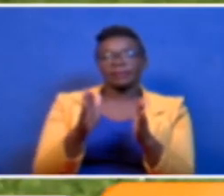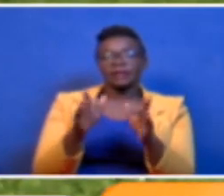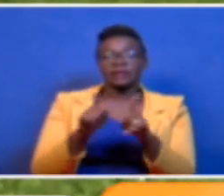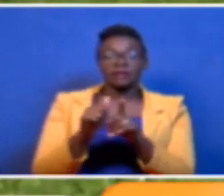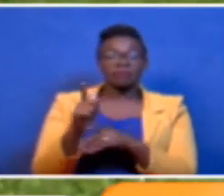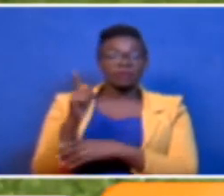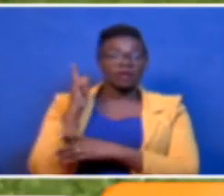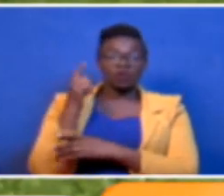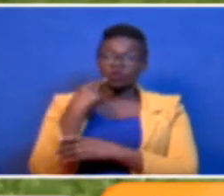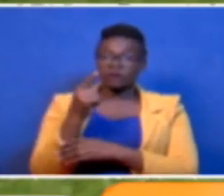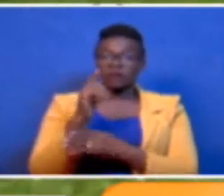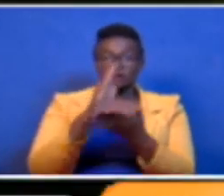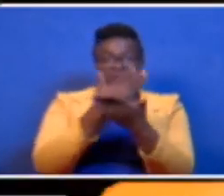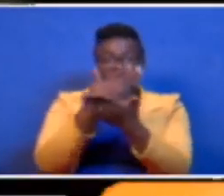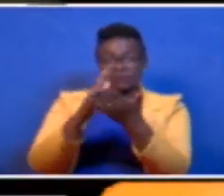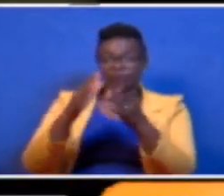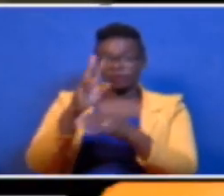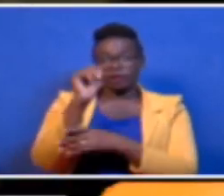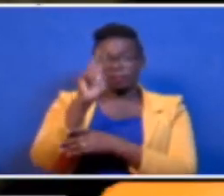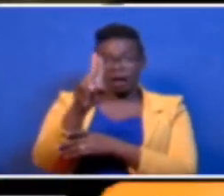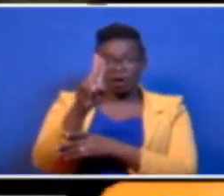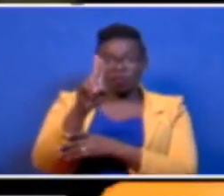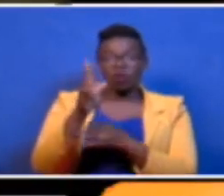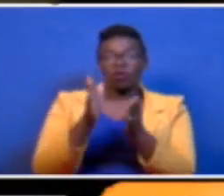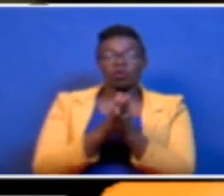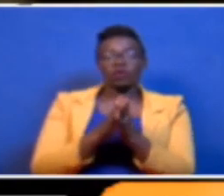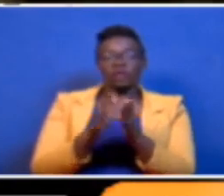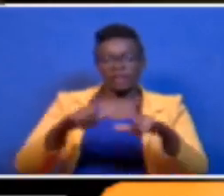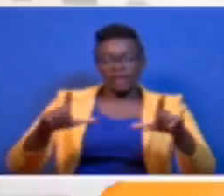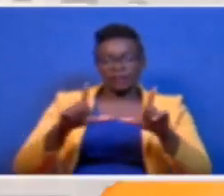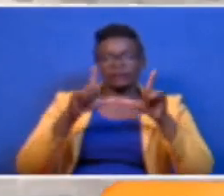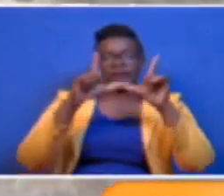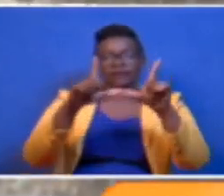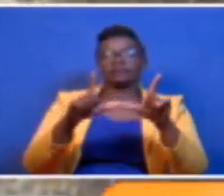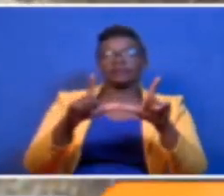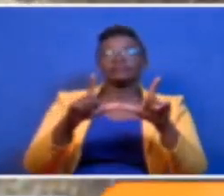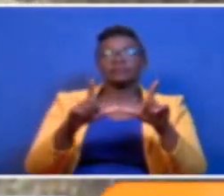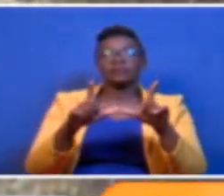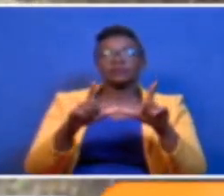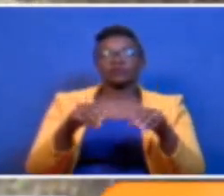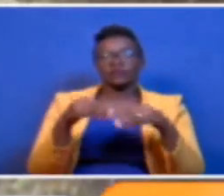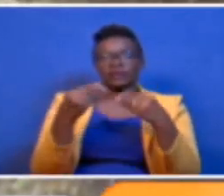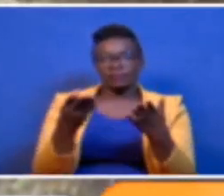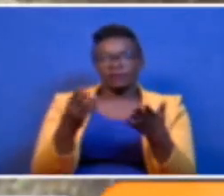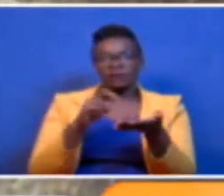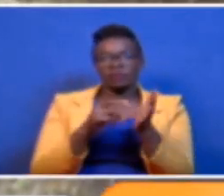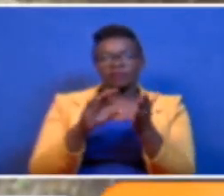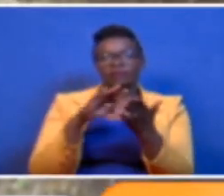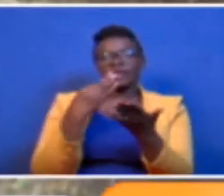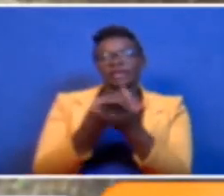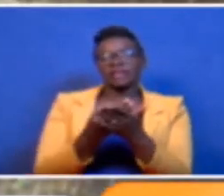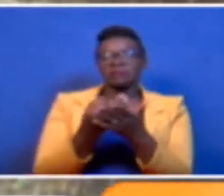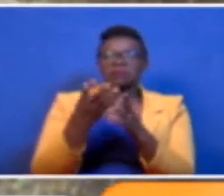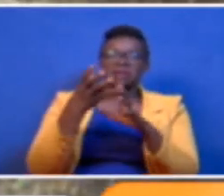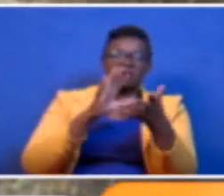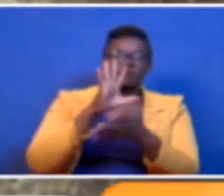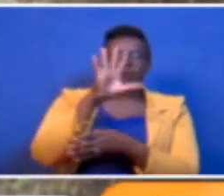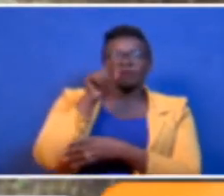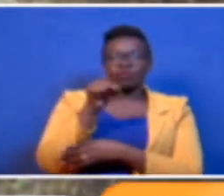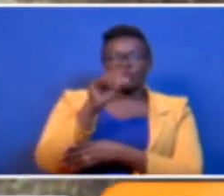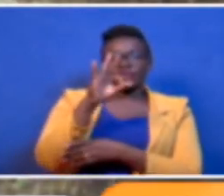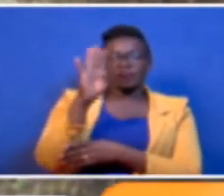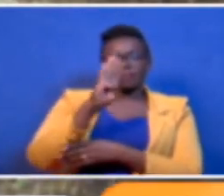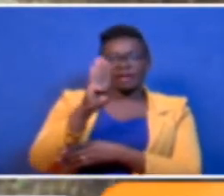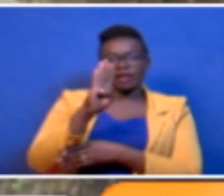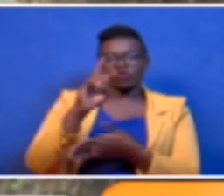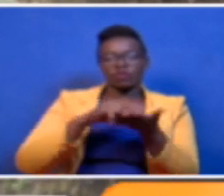Legally, the subdivision of the Mao and the resultant title deeds were against the law. Financially, it would be at least 5.3 billion shillings. This is